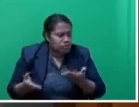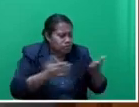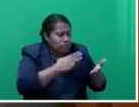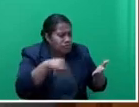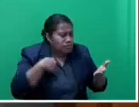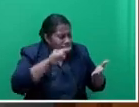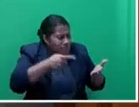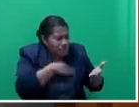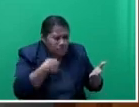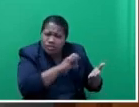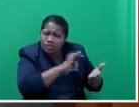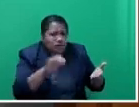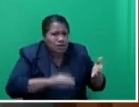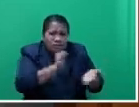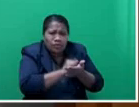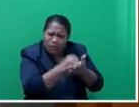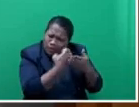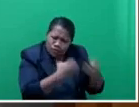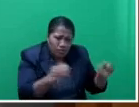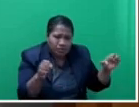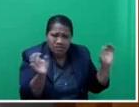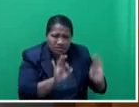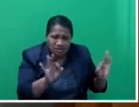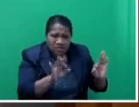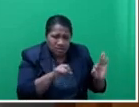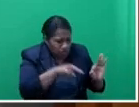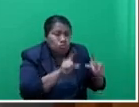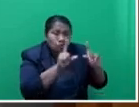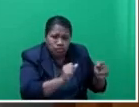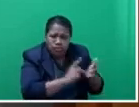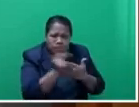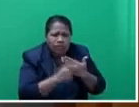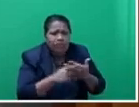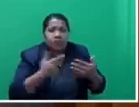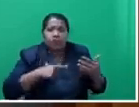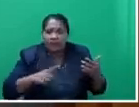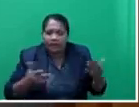fully equipped to capture and effectively run those programs. Thank you, Honorable